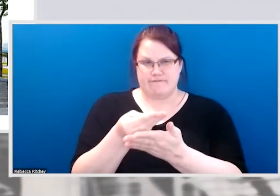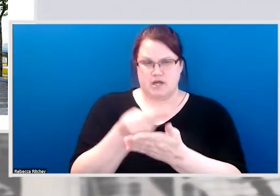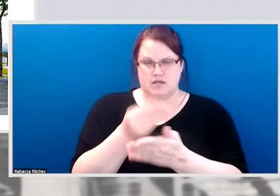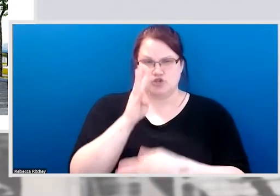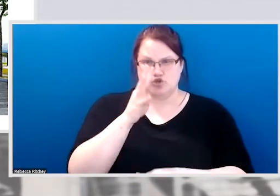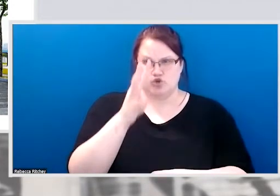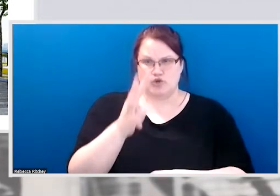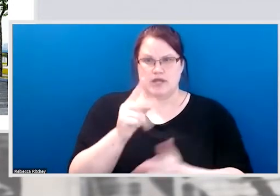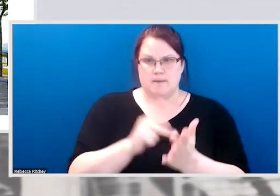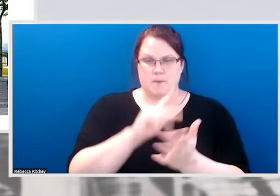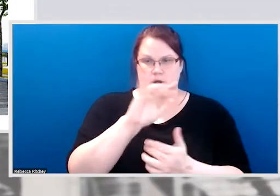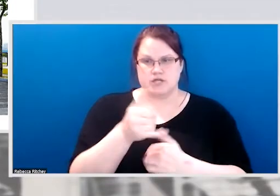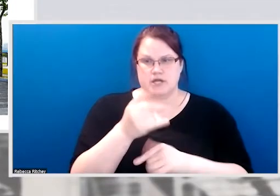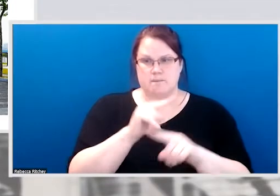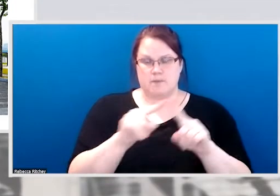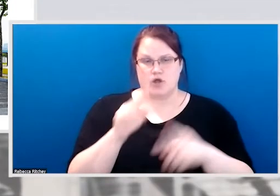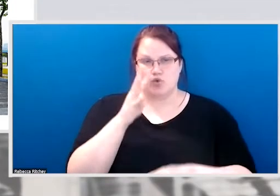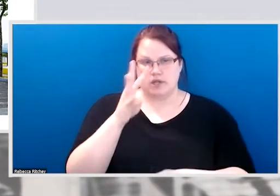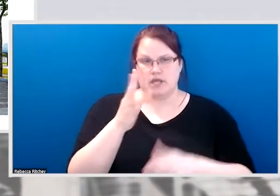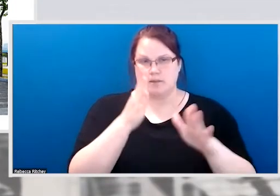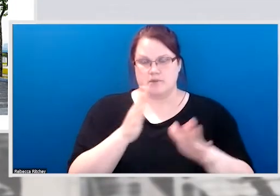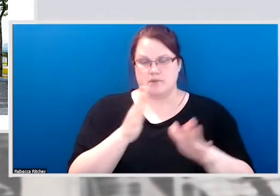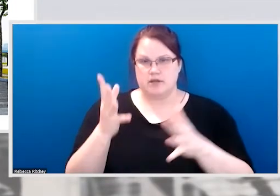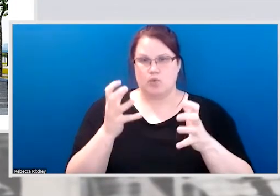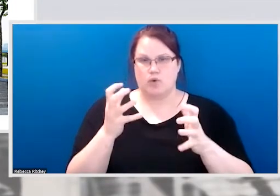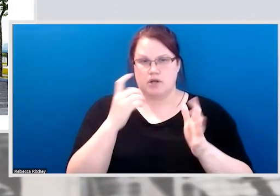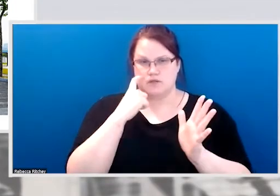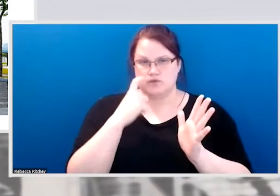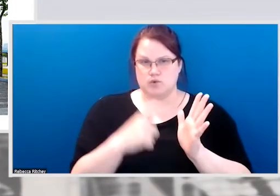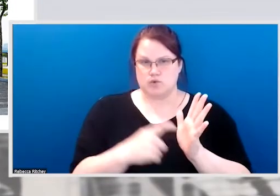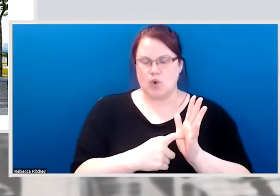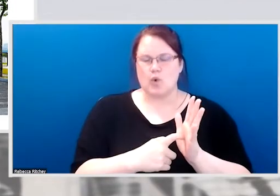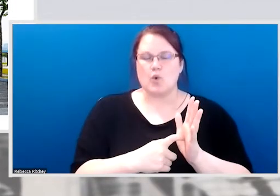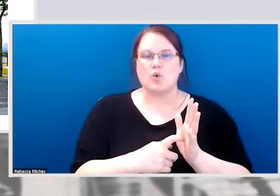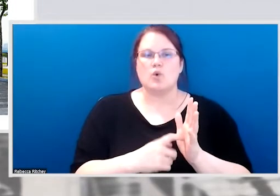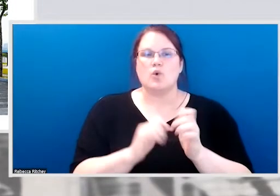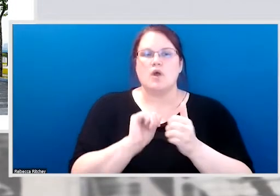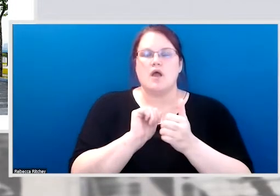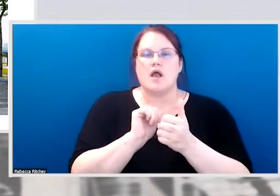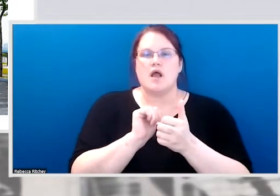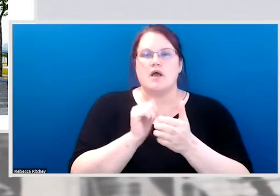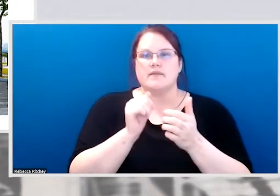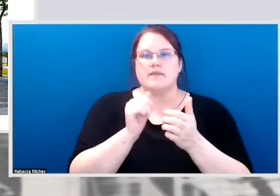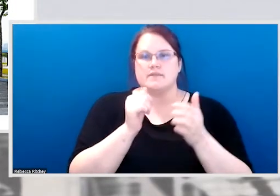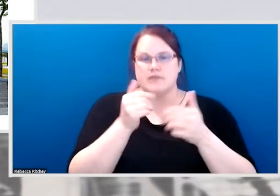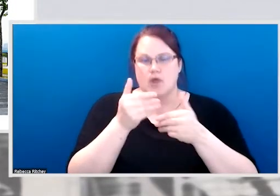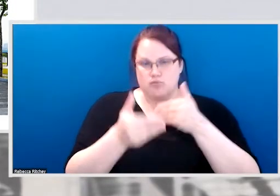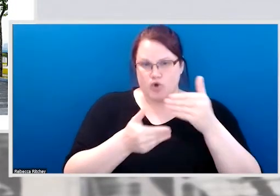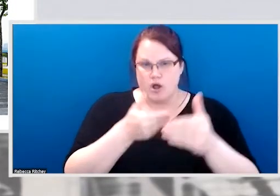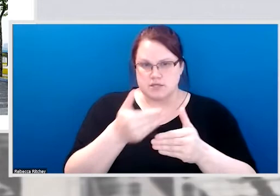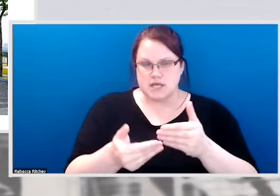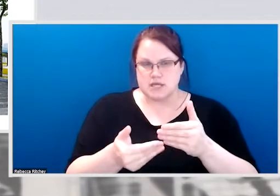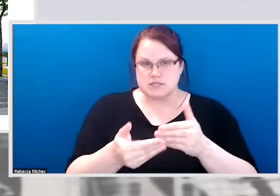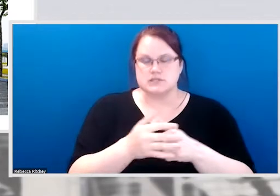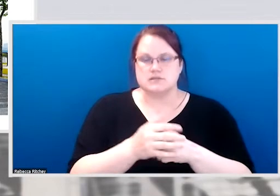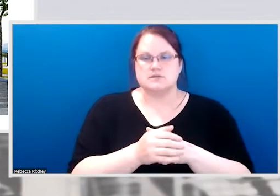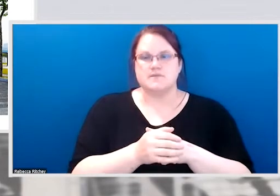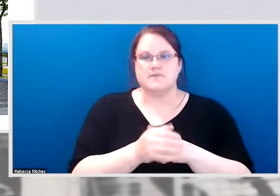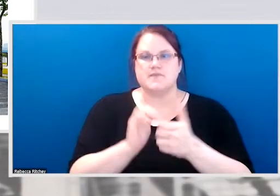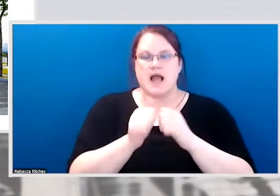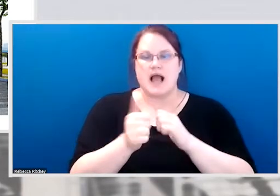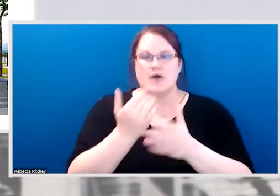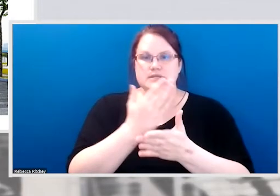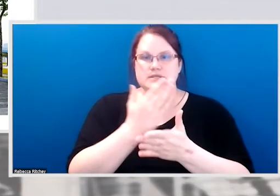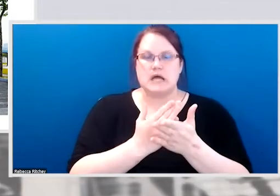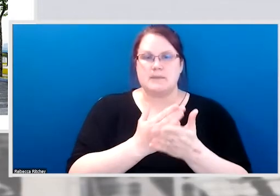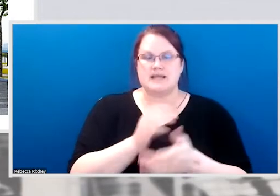projects, but to create planning, just wanted to note as to how, what the process is typically as to how some of these